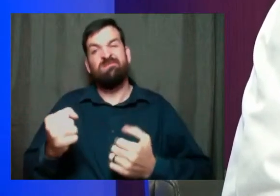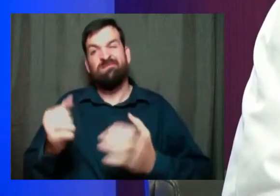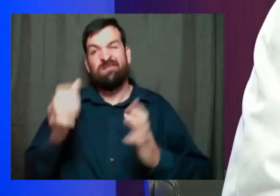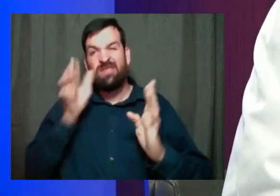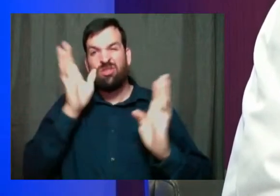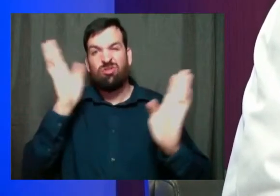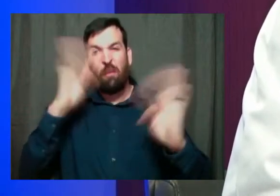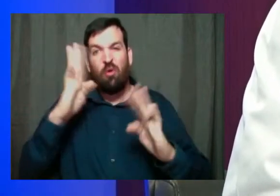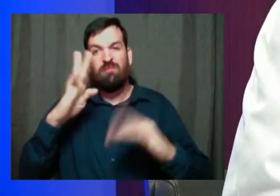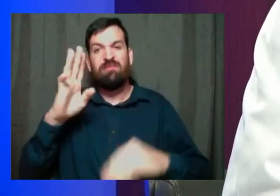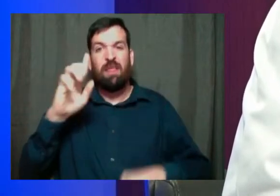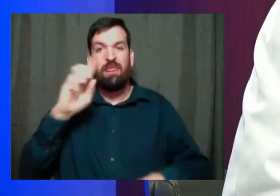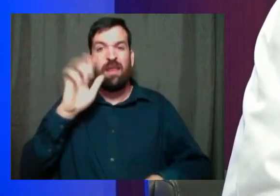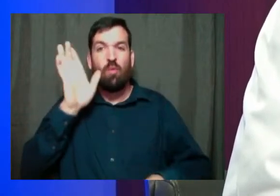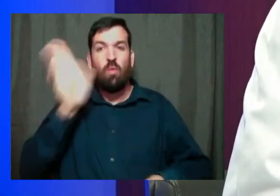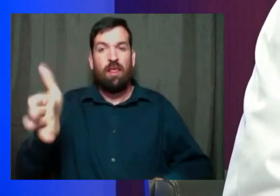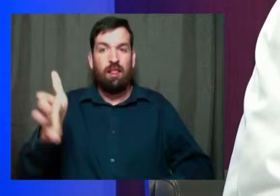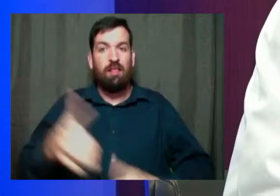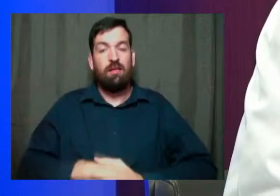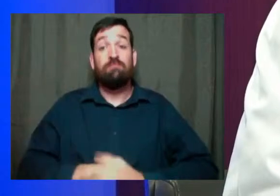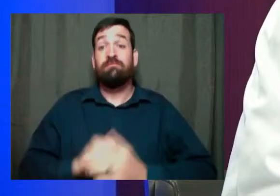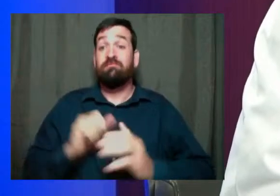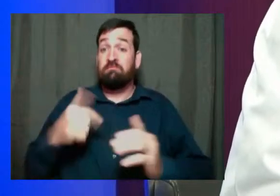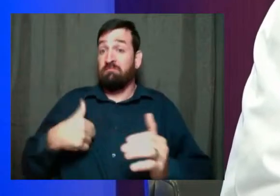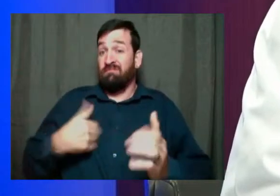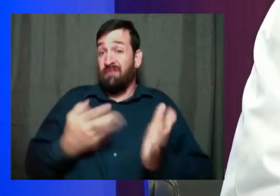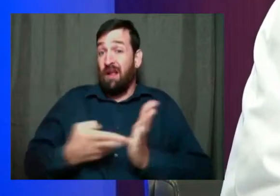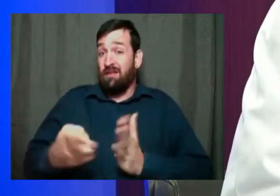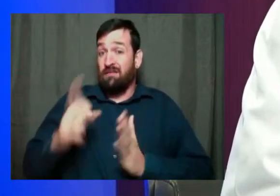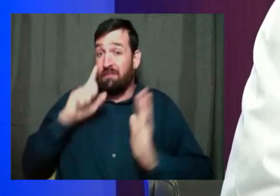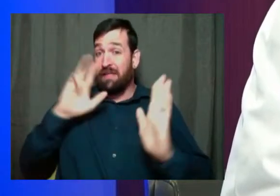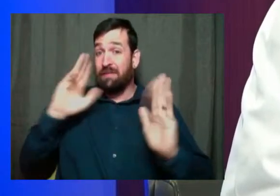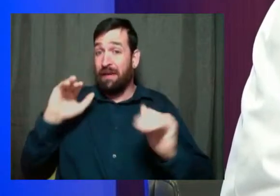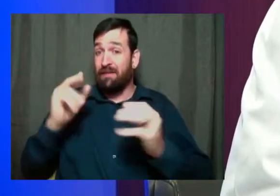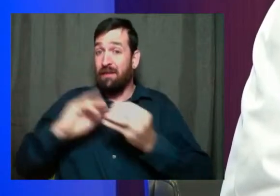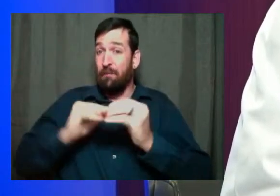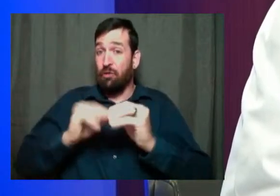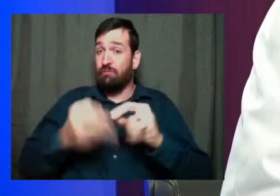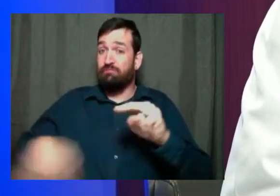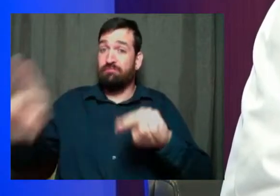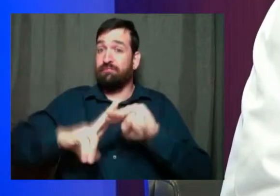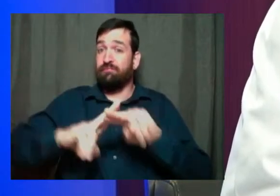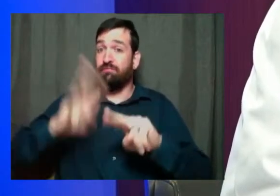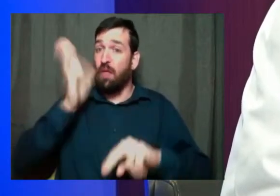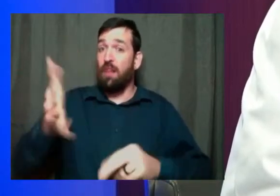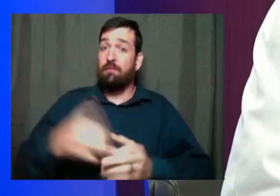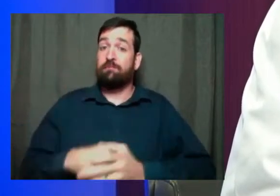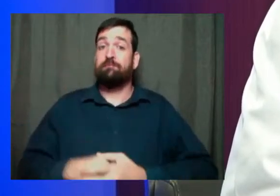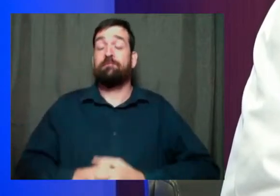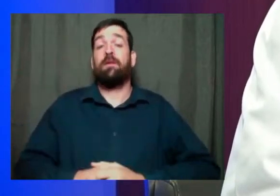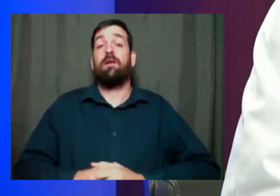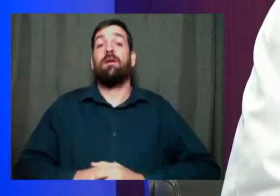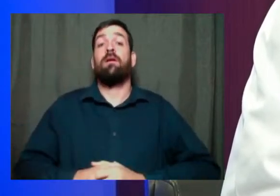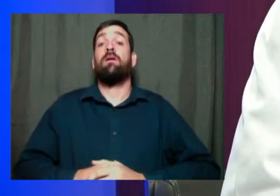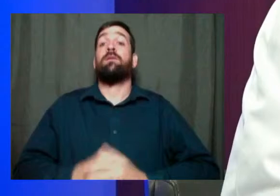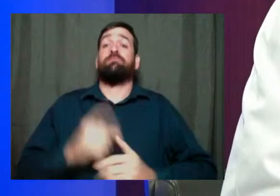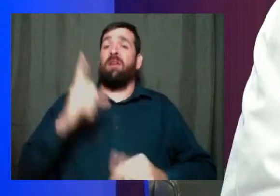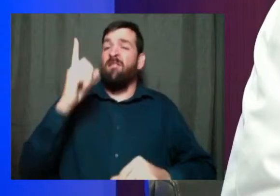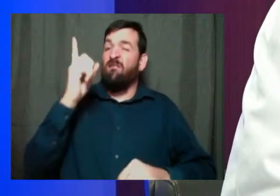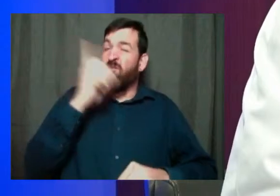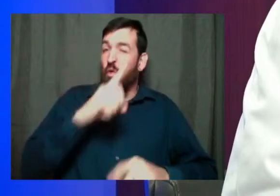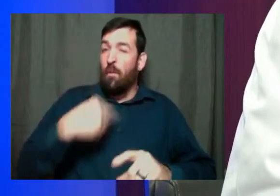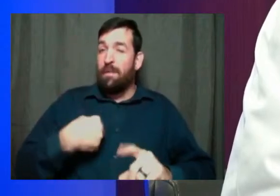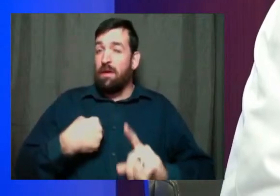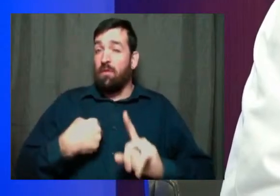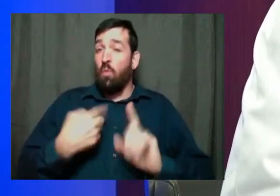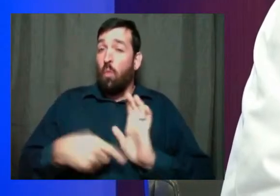find its way here. And I expect our numbers to rise because of that. It's that old thing: fool me once, shame on you; fool me twice,